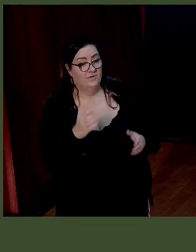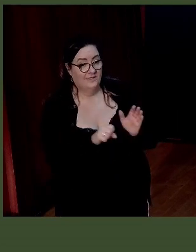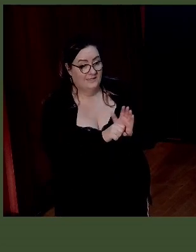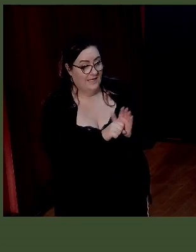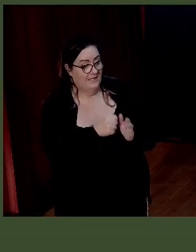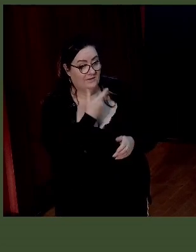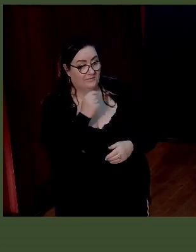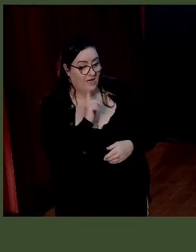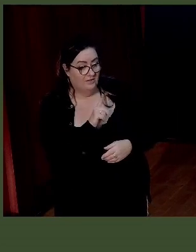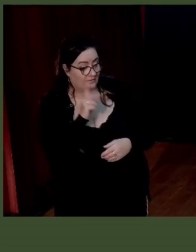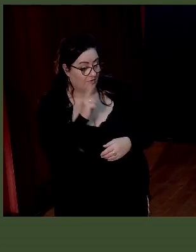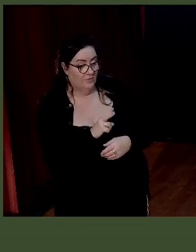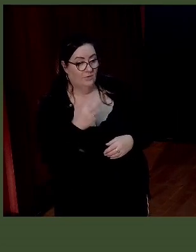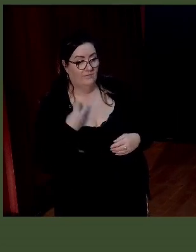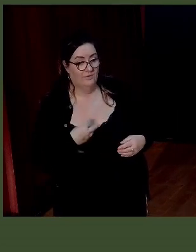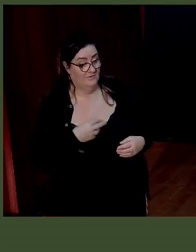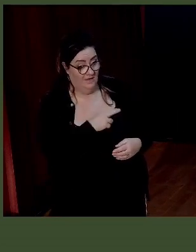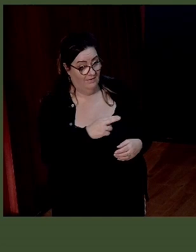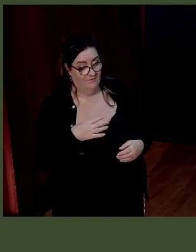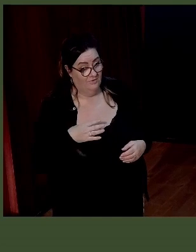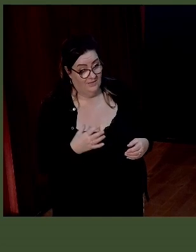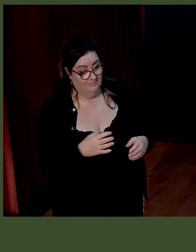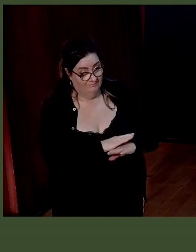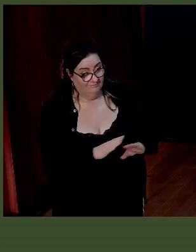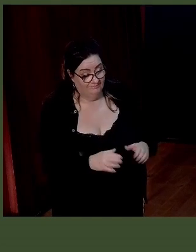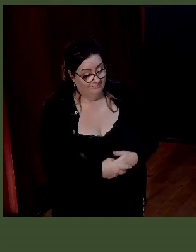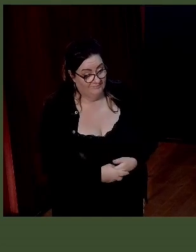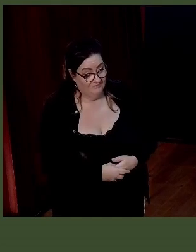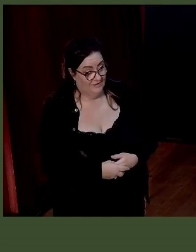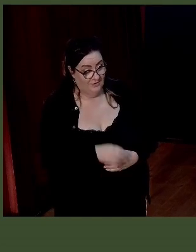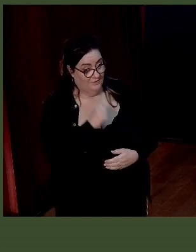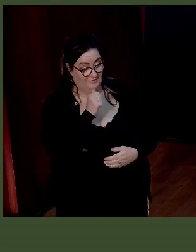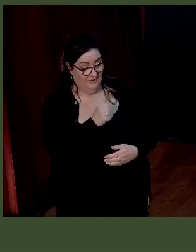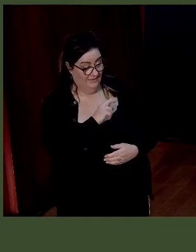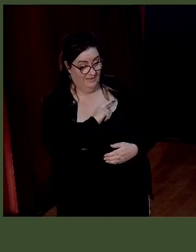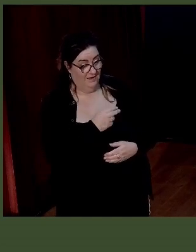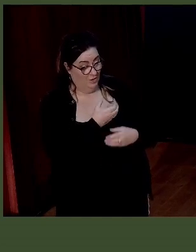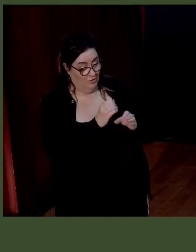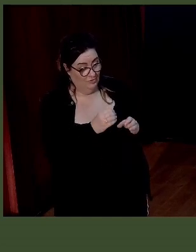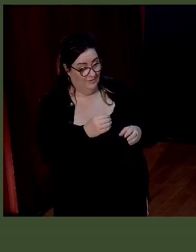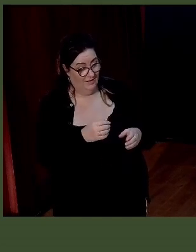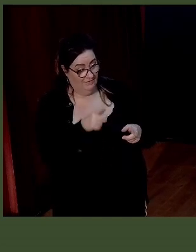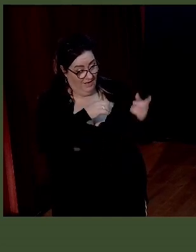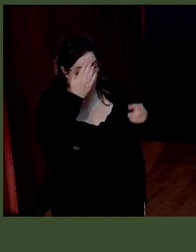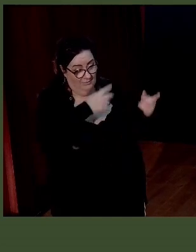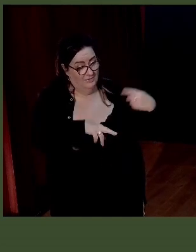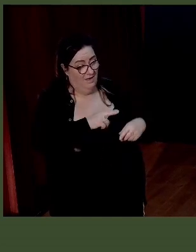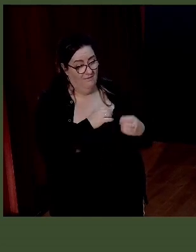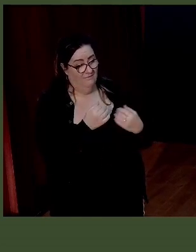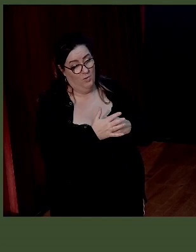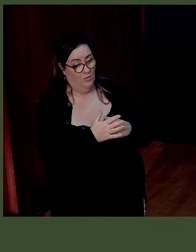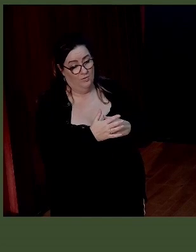gender view of citizenship of women were not free. Indeed, it was no country for women. Despite all